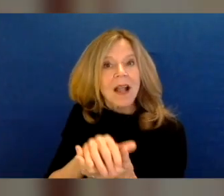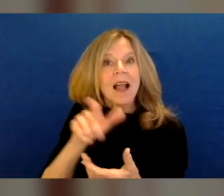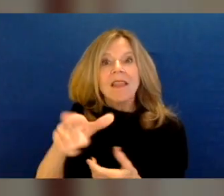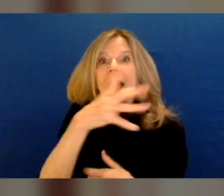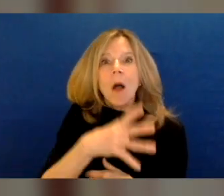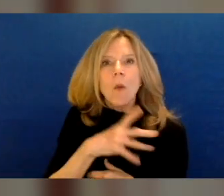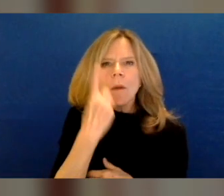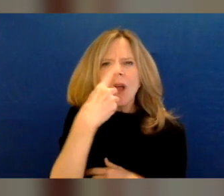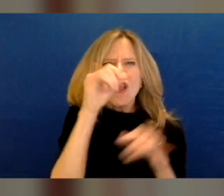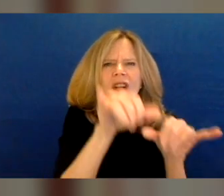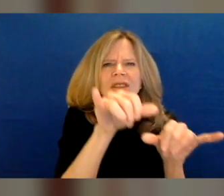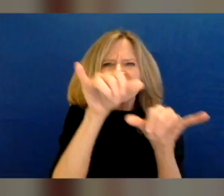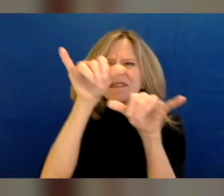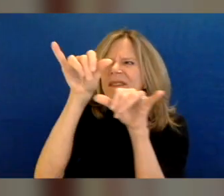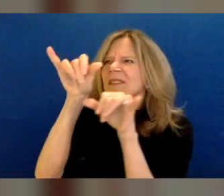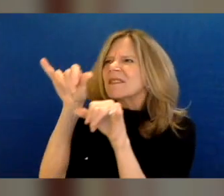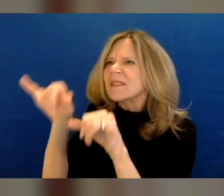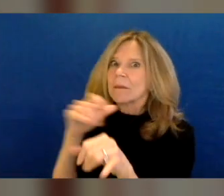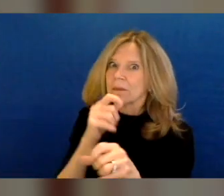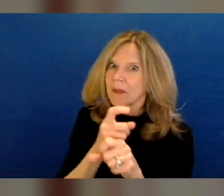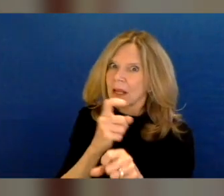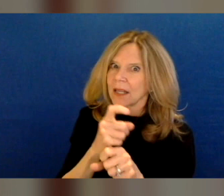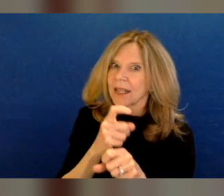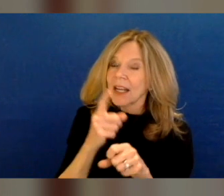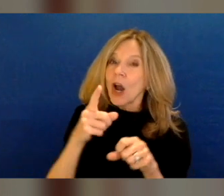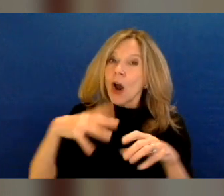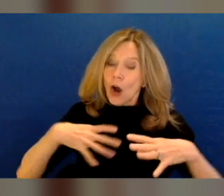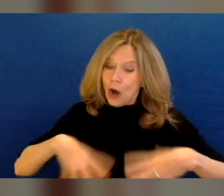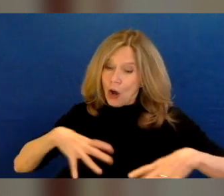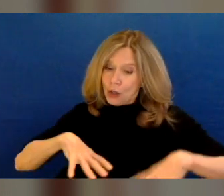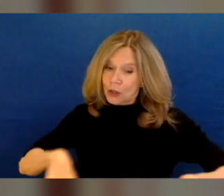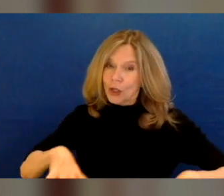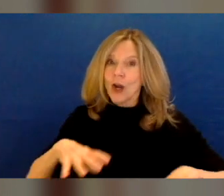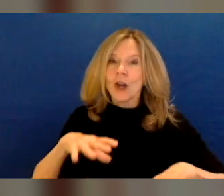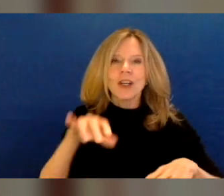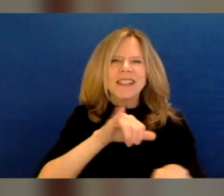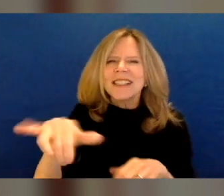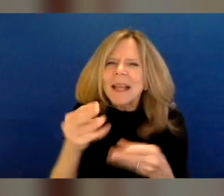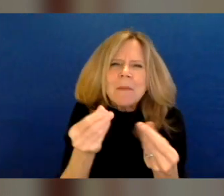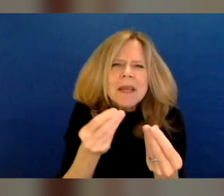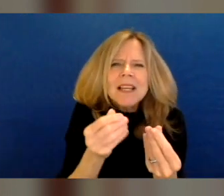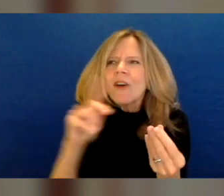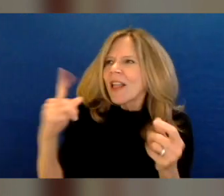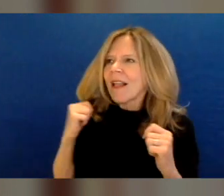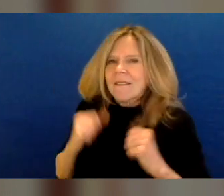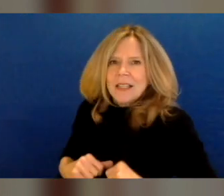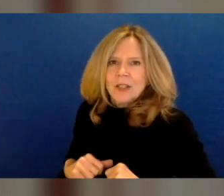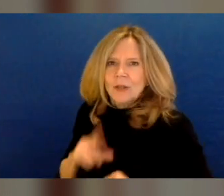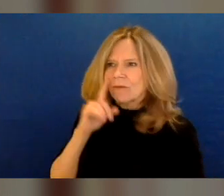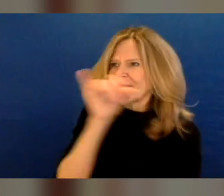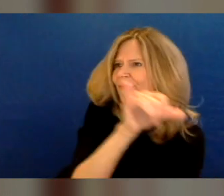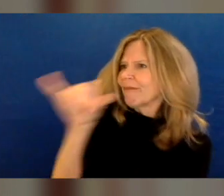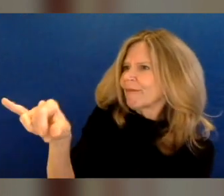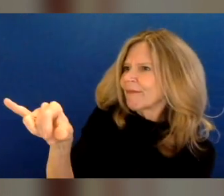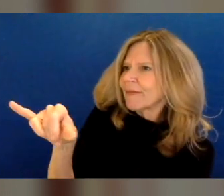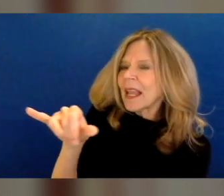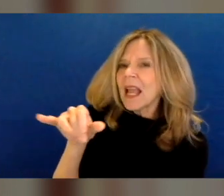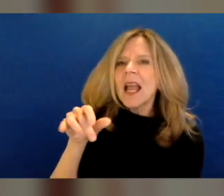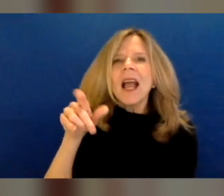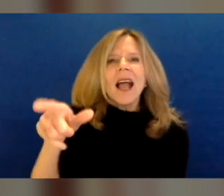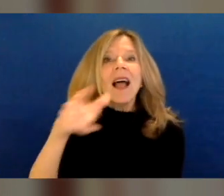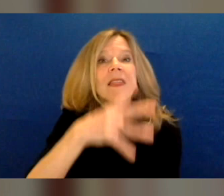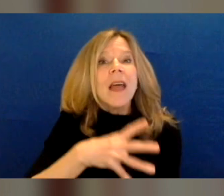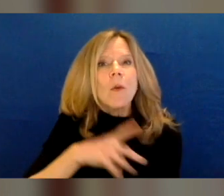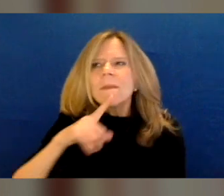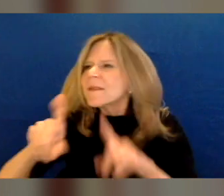came in with him. And she looked just like him. I'm not even kidding. She was wearing the skirt version of the suit he had been wearing. And I could see